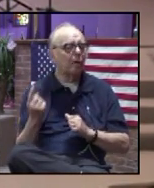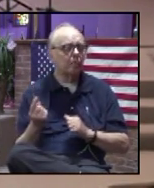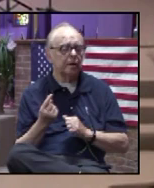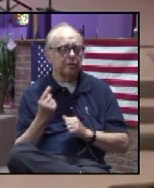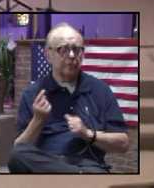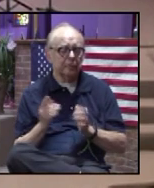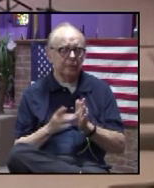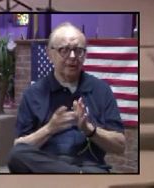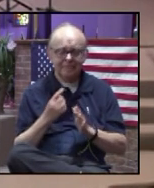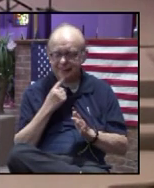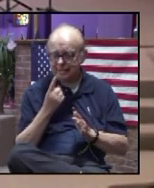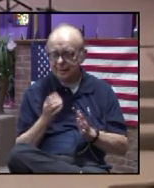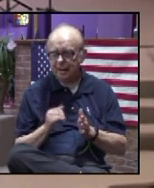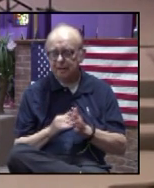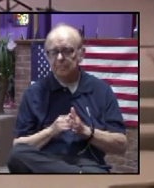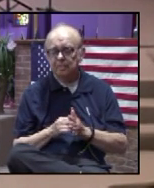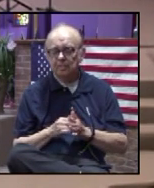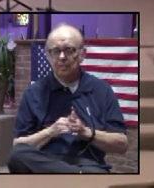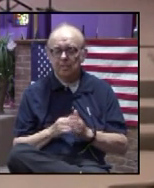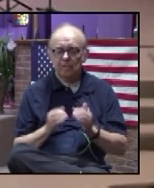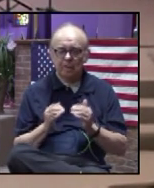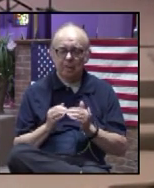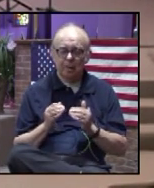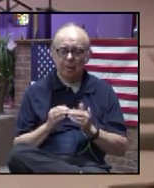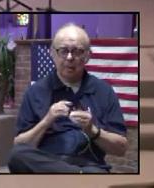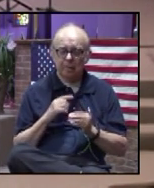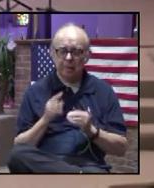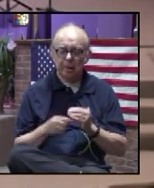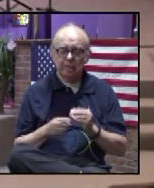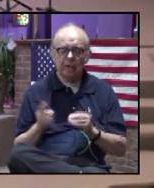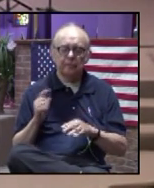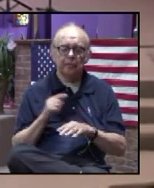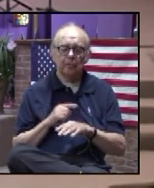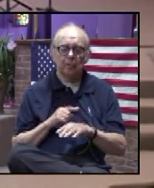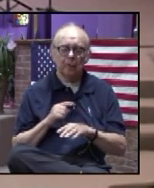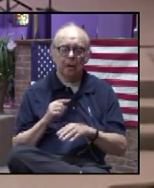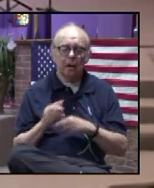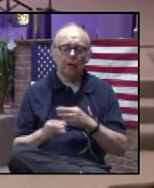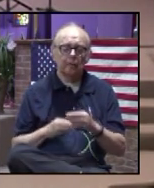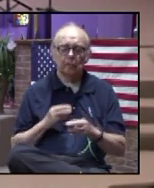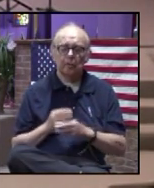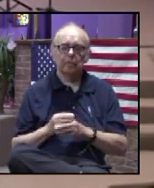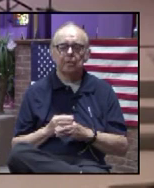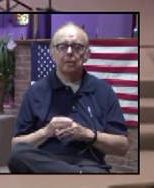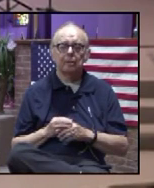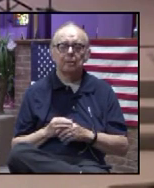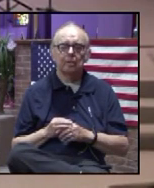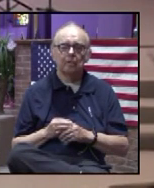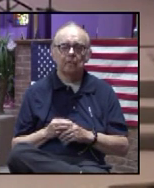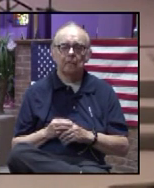always, even until the end of the world.